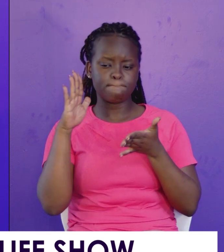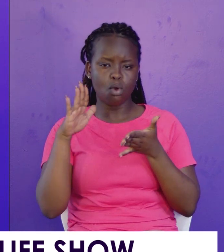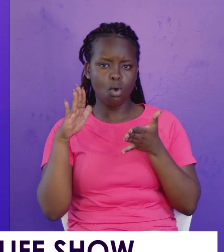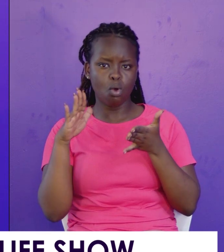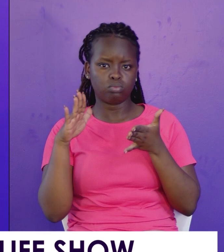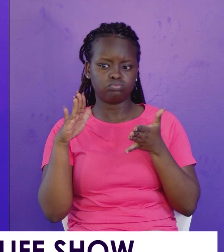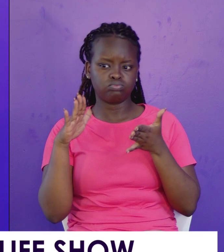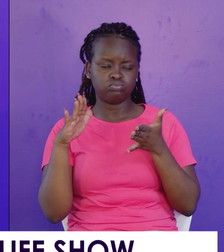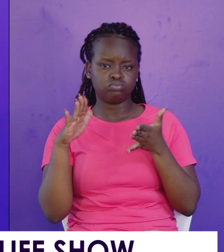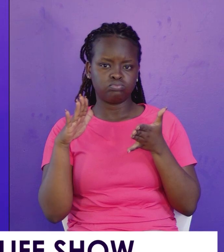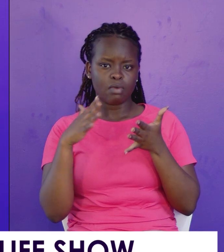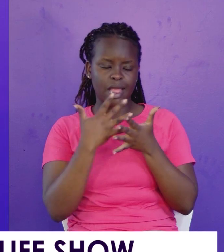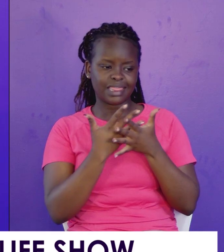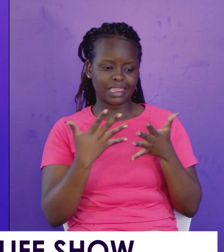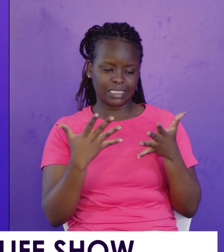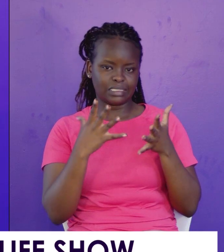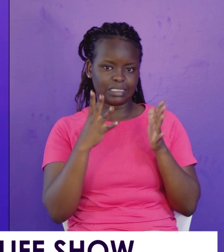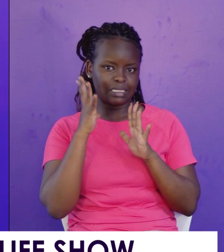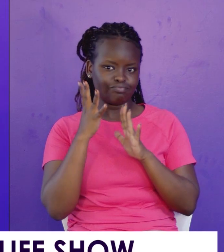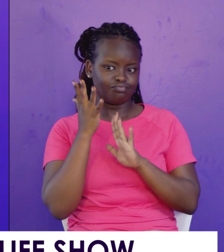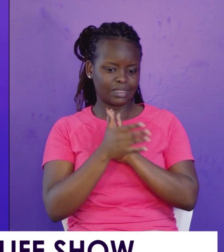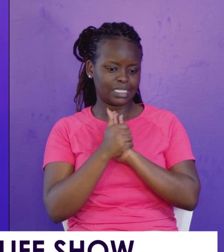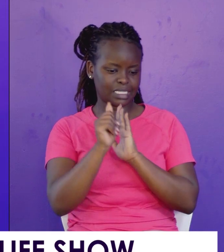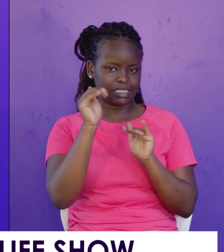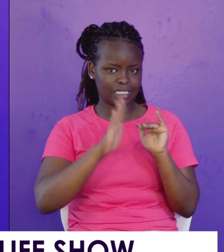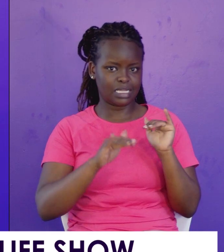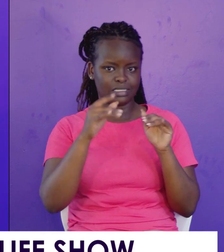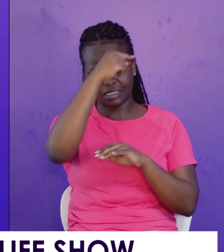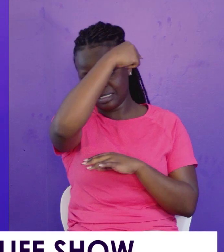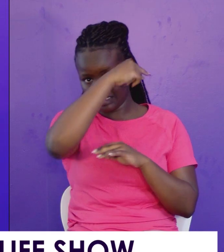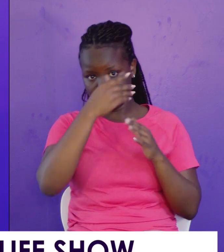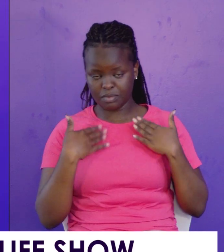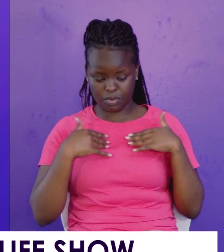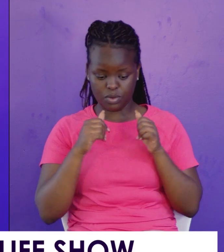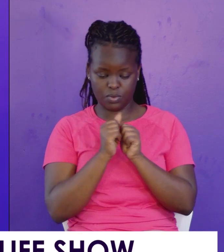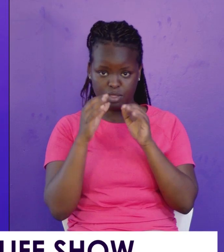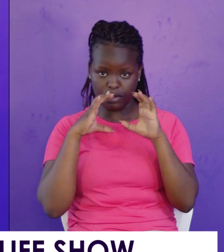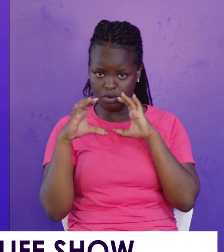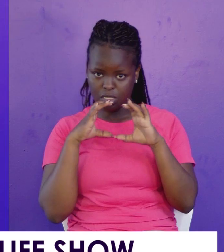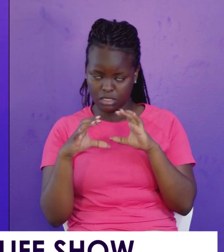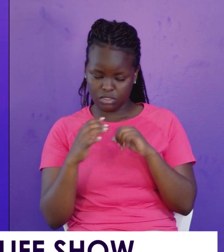matters chakura than the degree people. With communication,